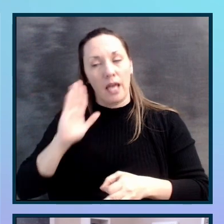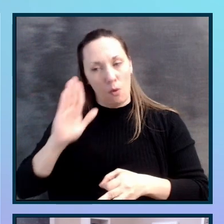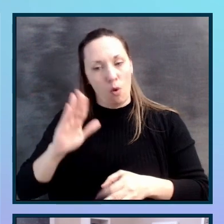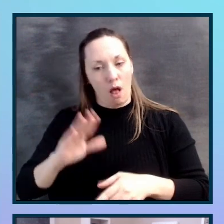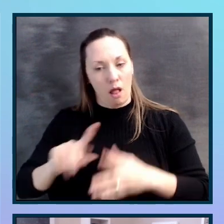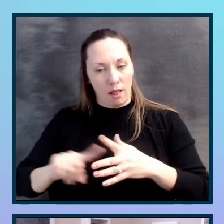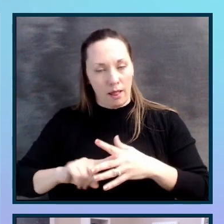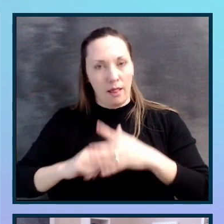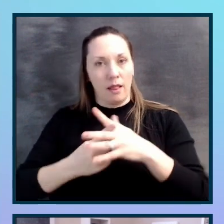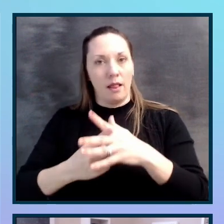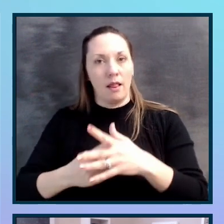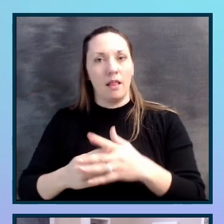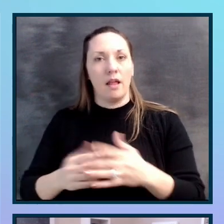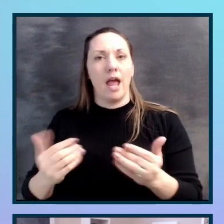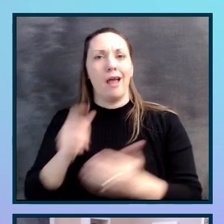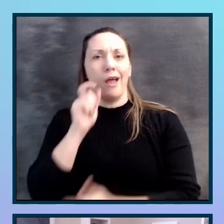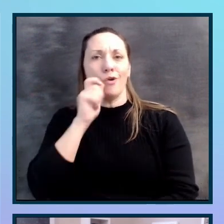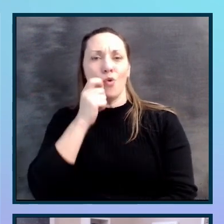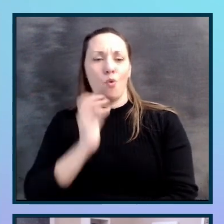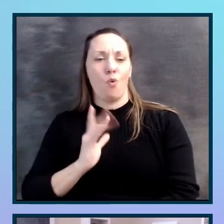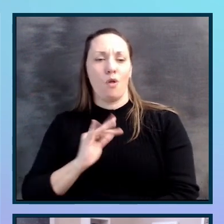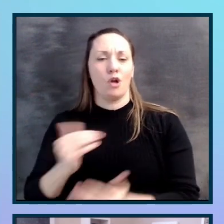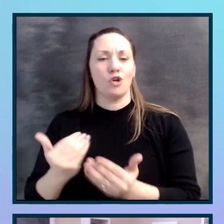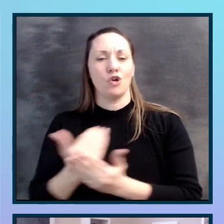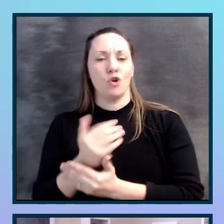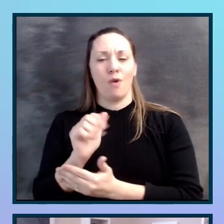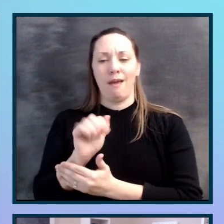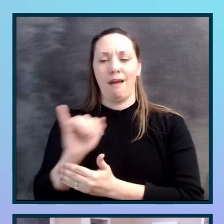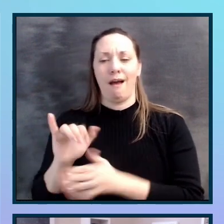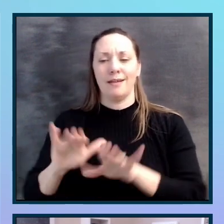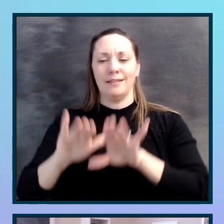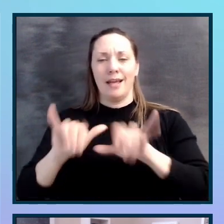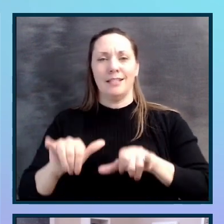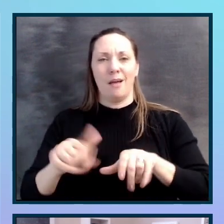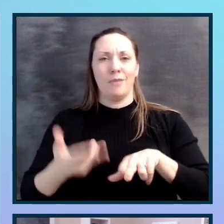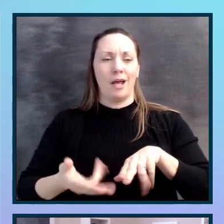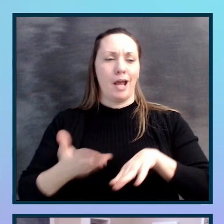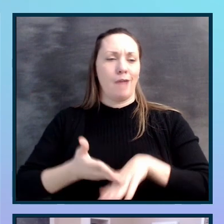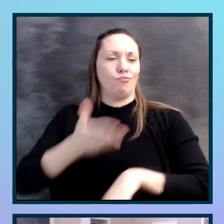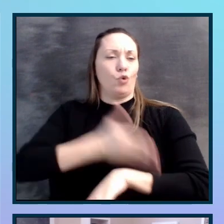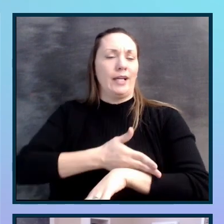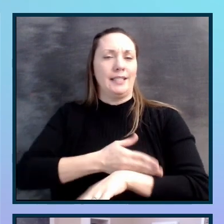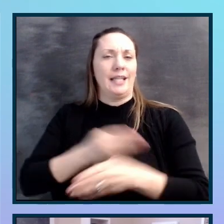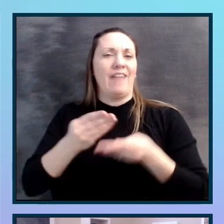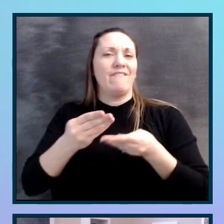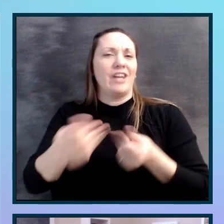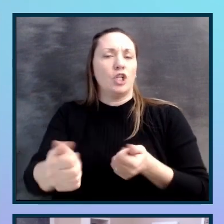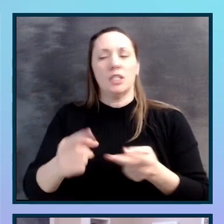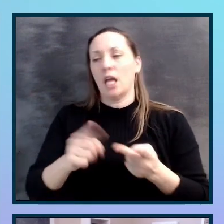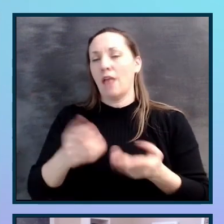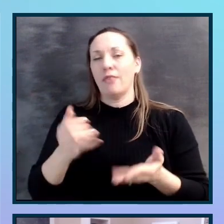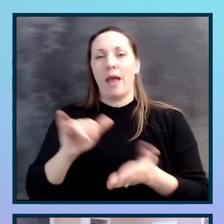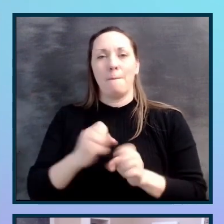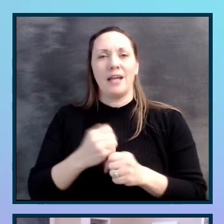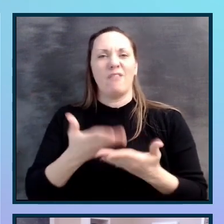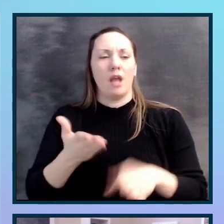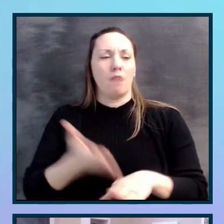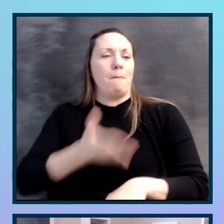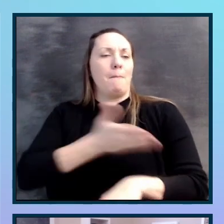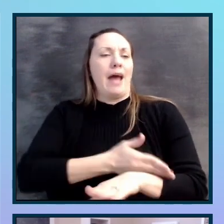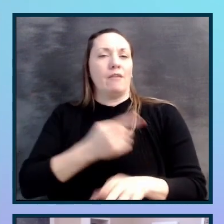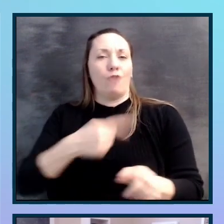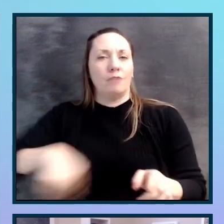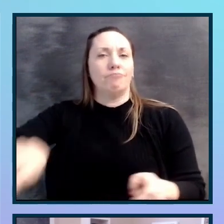a cool new AI system that is going to increase efficiency, that is going to make everything better for